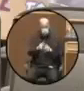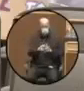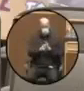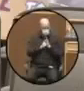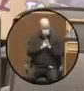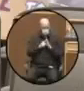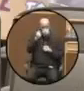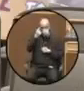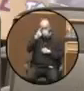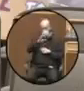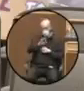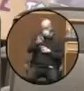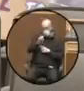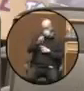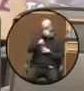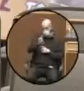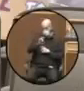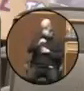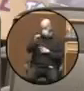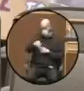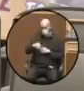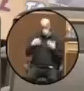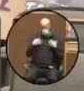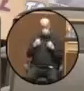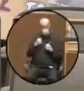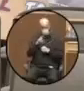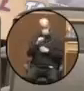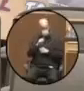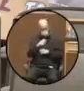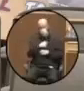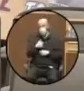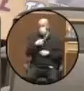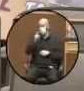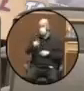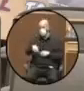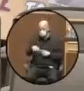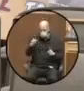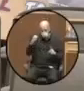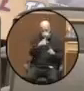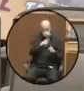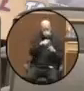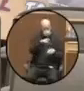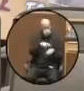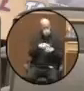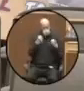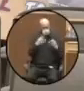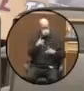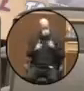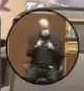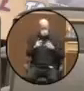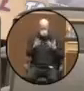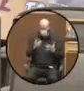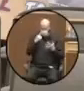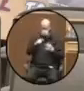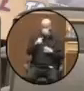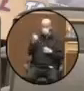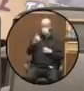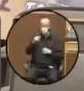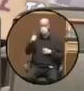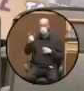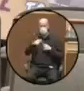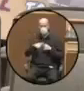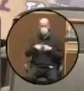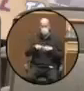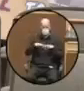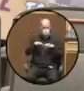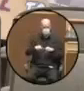With a 99.97% survival rate, we need to legitimately return to normal. Many are waiting for somebody else to step up and do the right